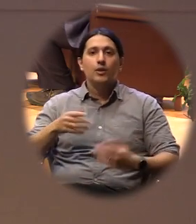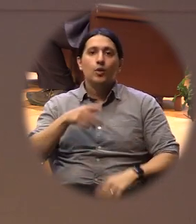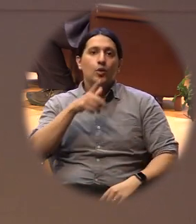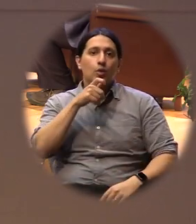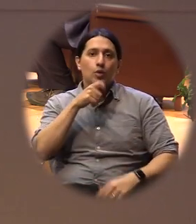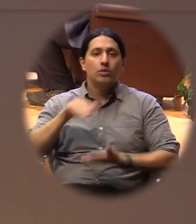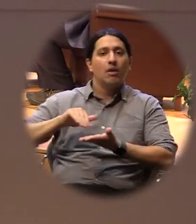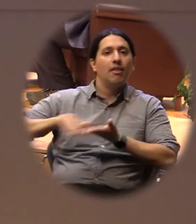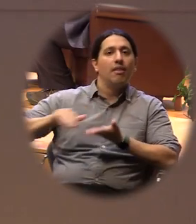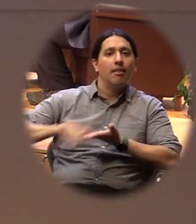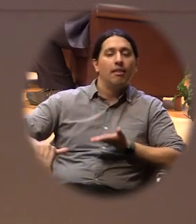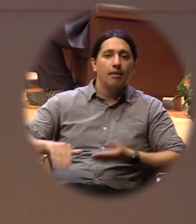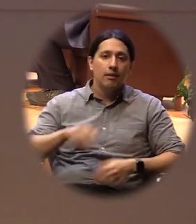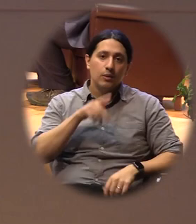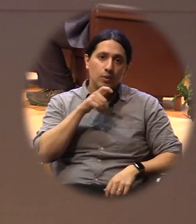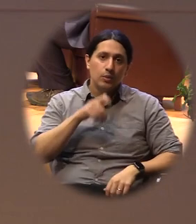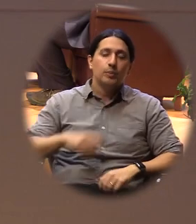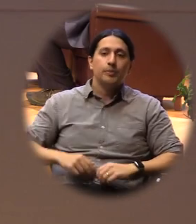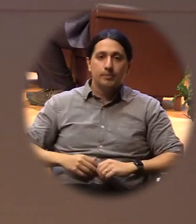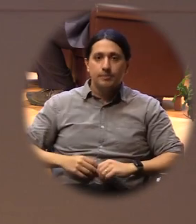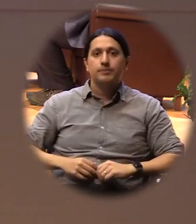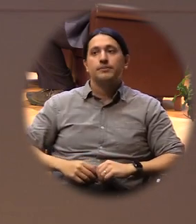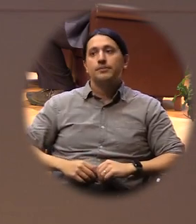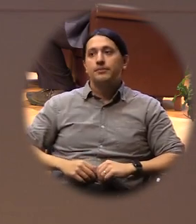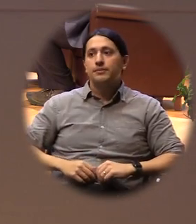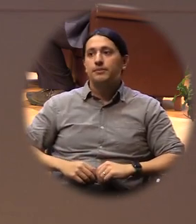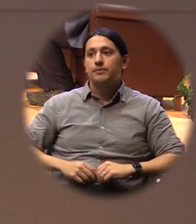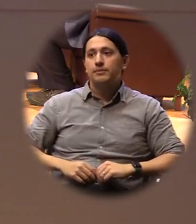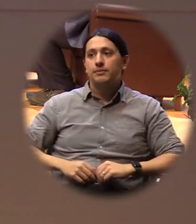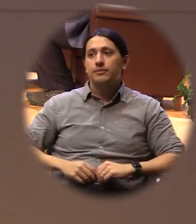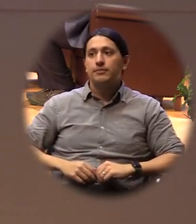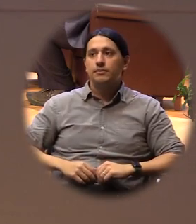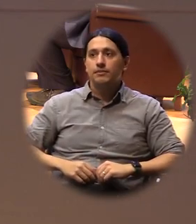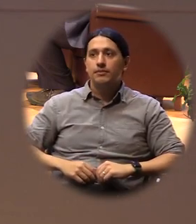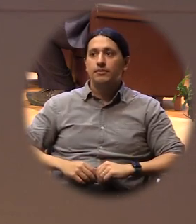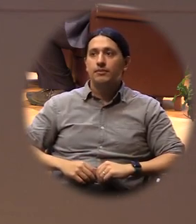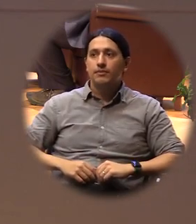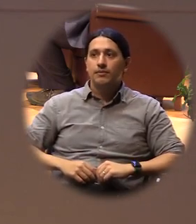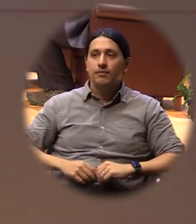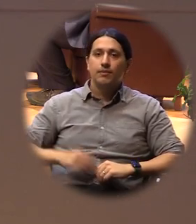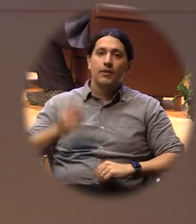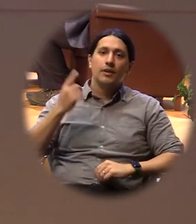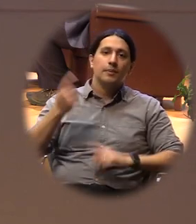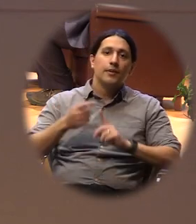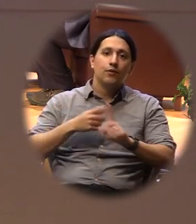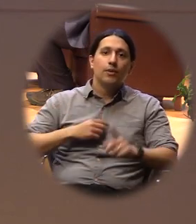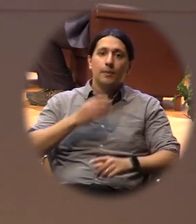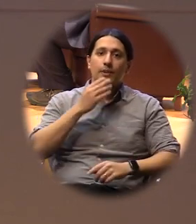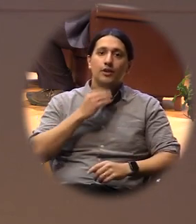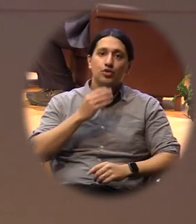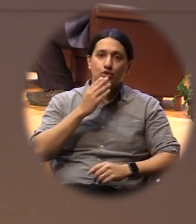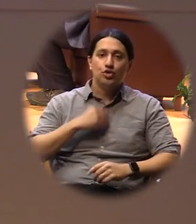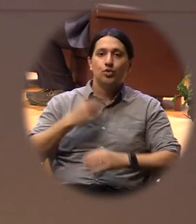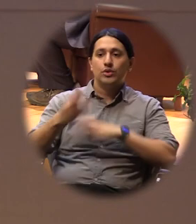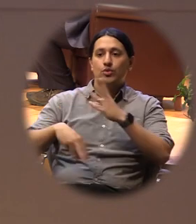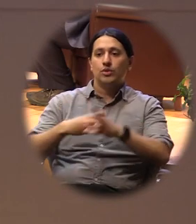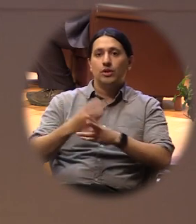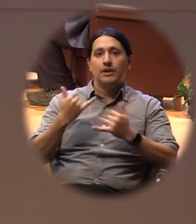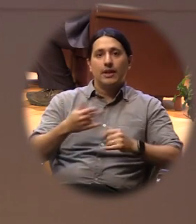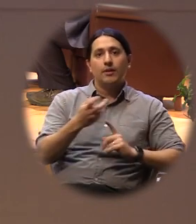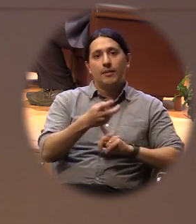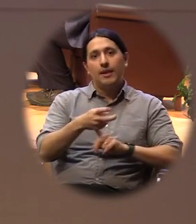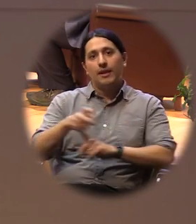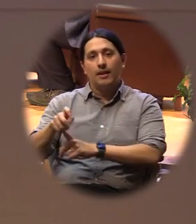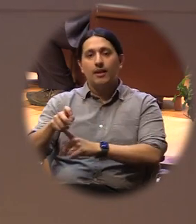invisible? So something that comes from the Jewish world that I'm now moving in that I found really